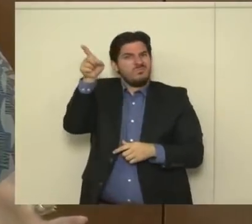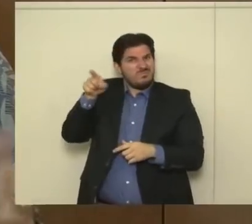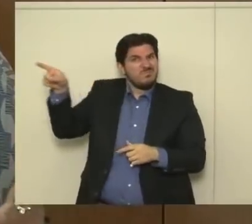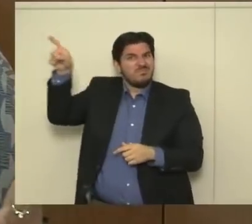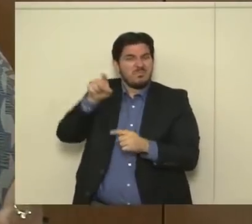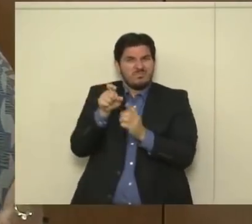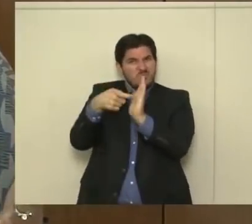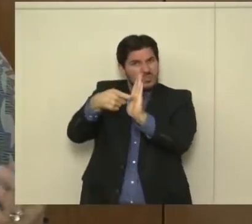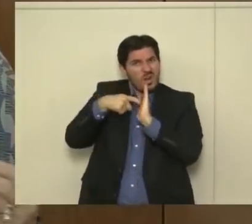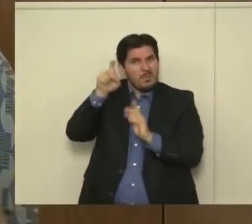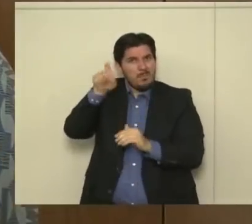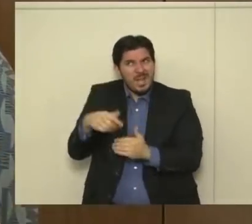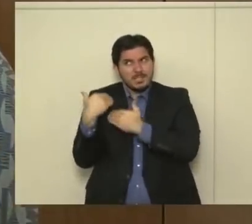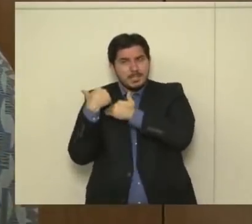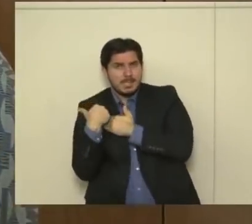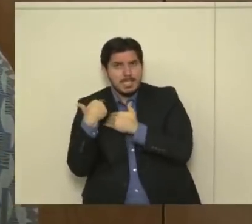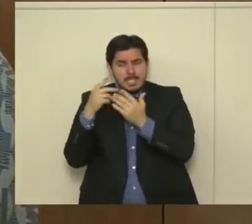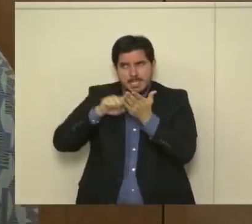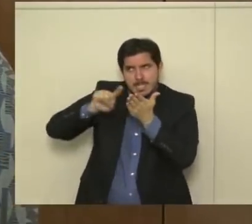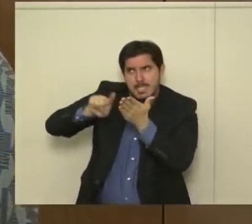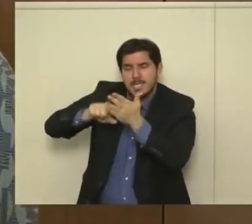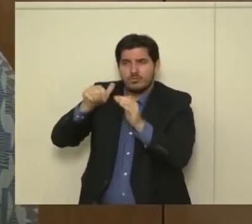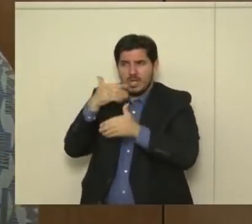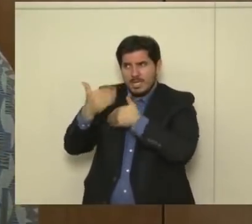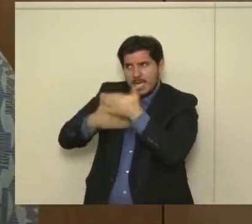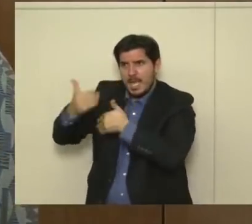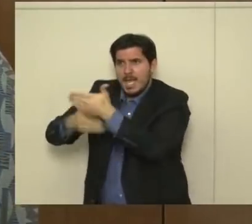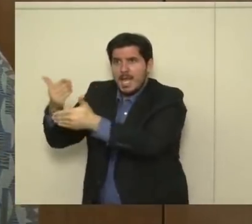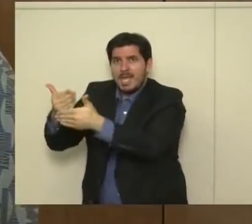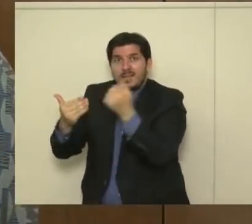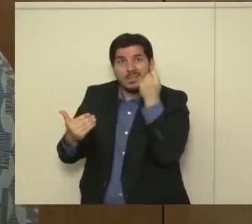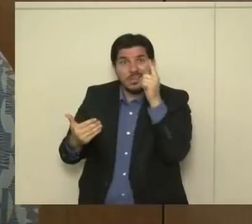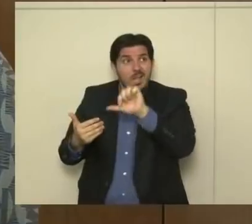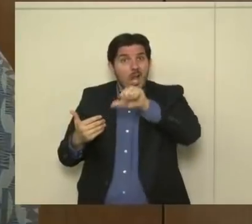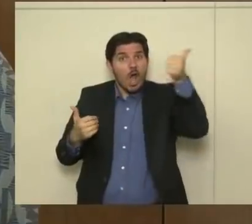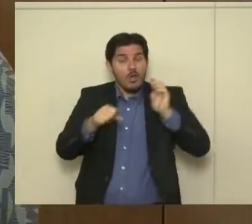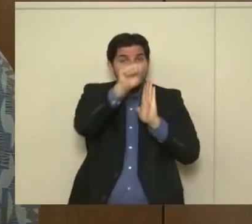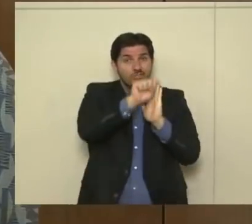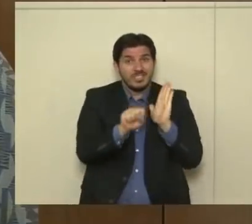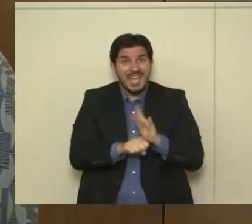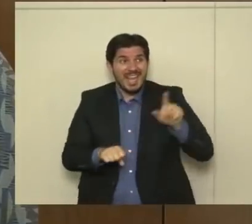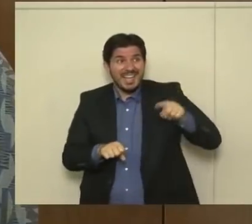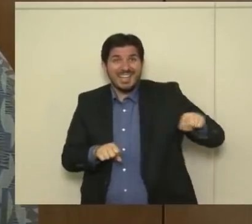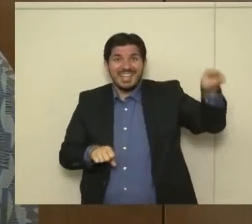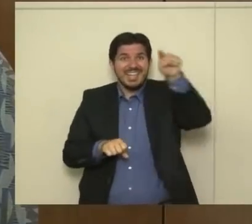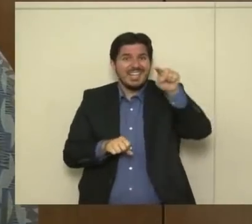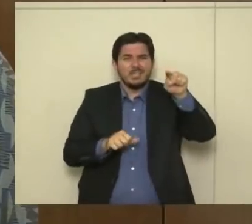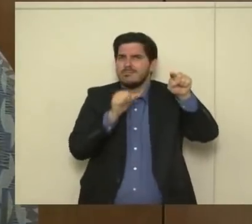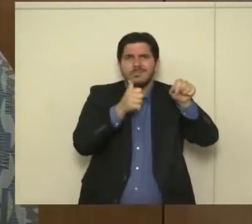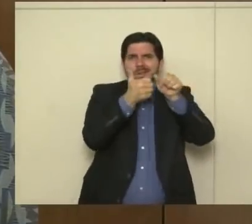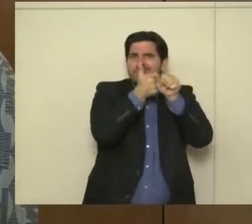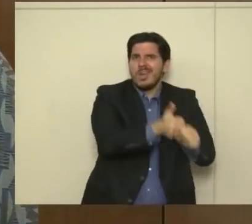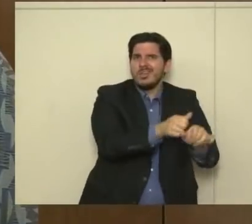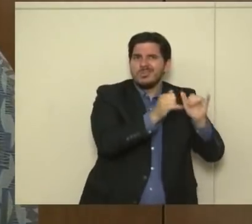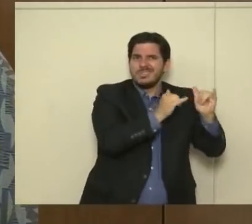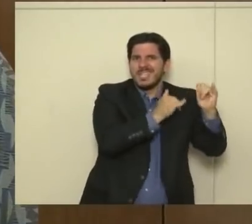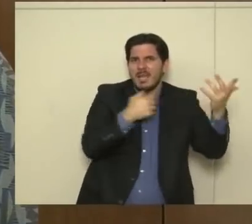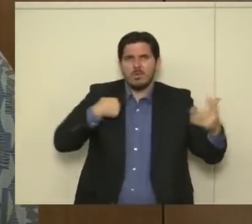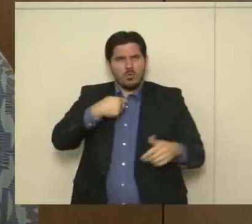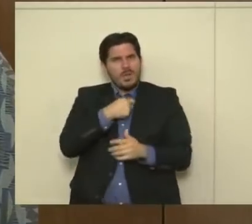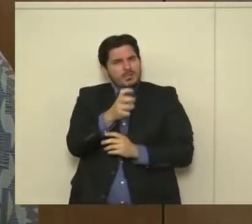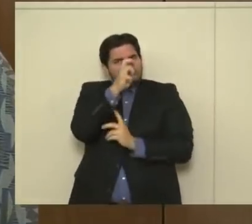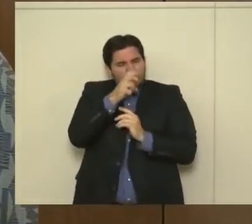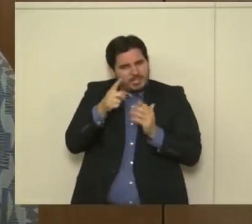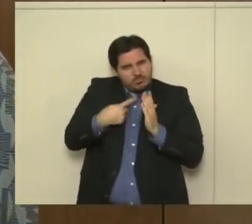things moving as possible. And not all of our out-of-state partners are required to meet the same strict standards for reporting